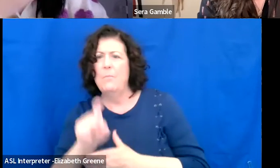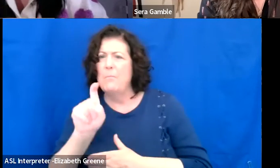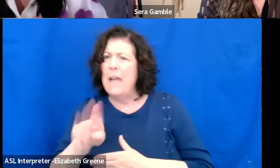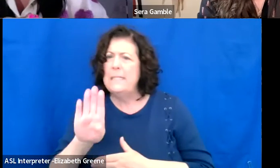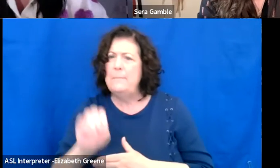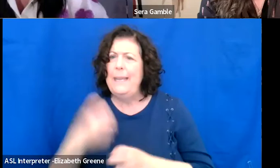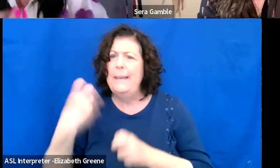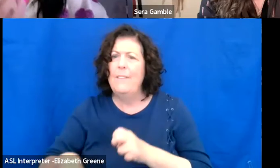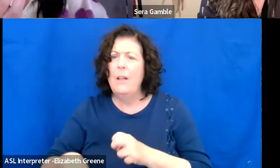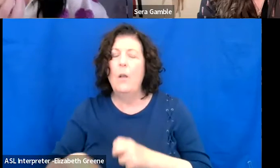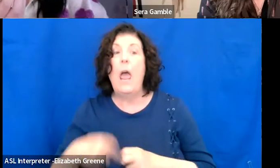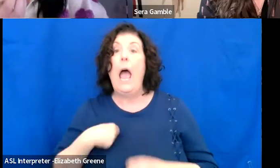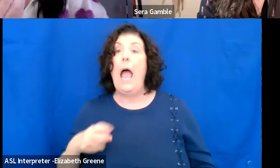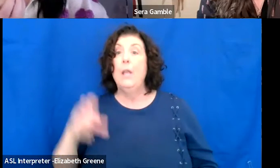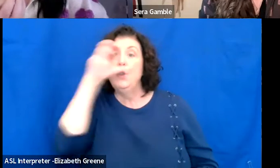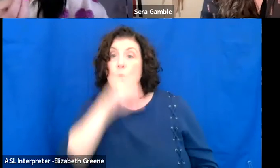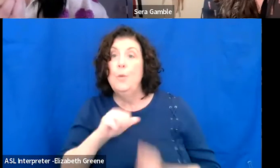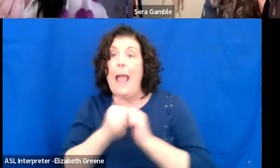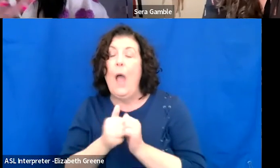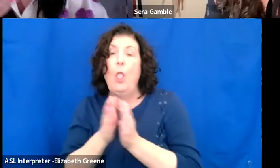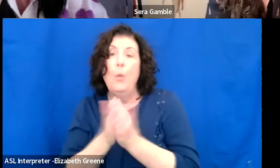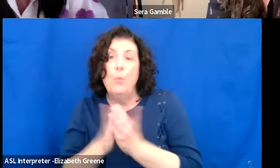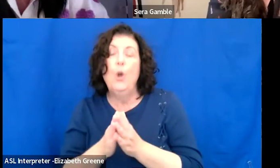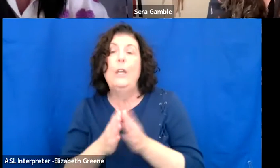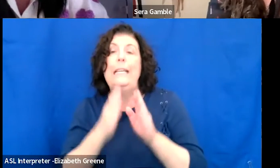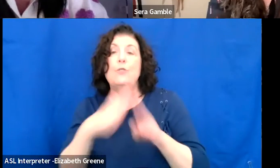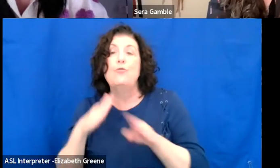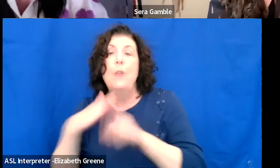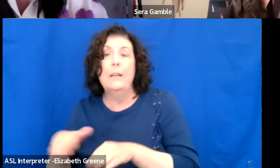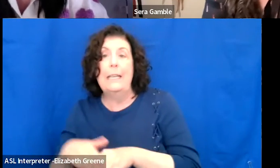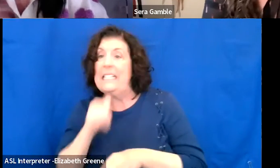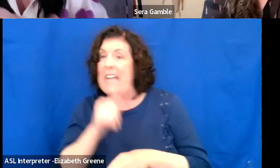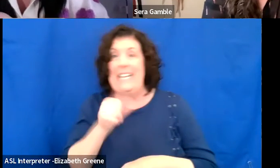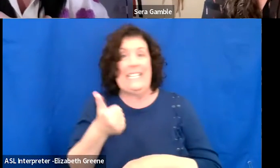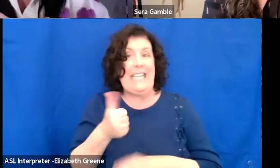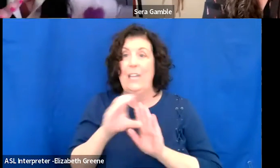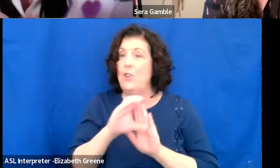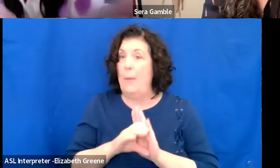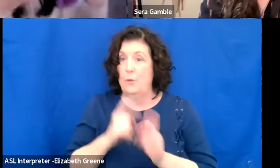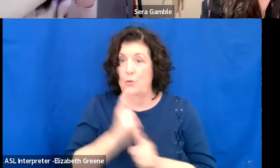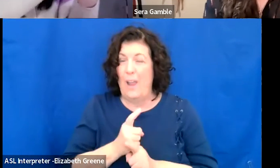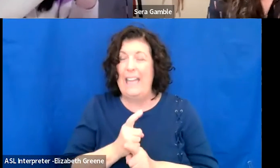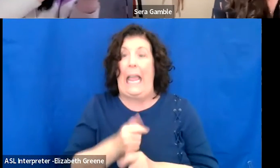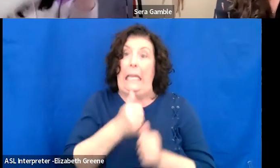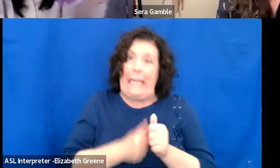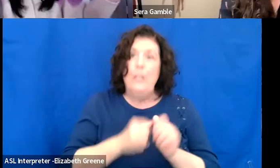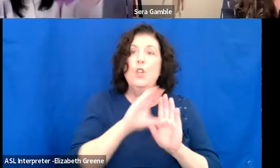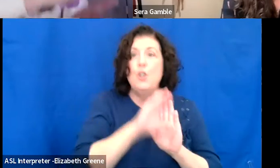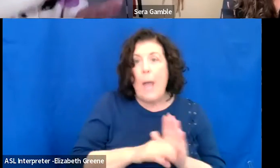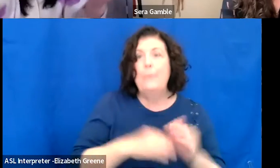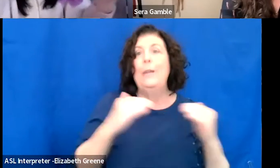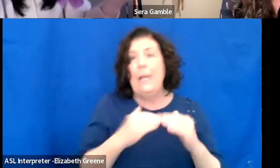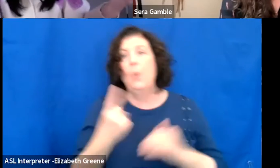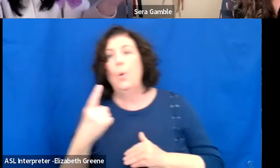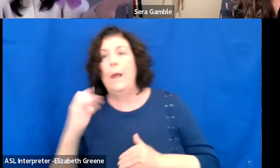I'm assuming that the way the book is broken up is not 10 chapters and each chapter is an episode of the, right? You have to find a place